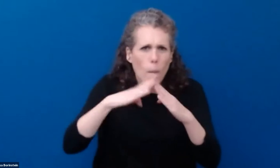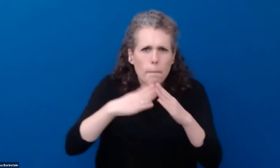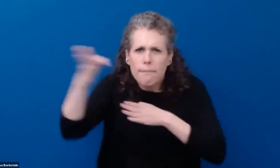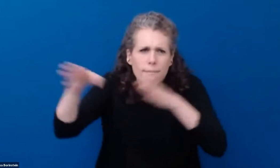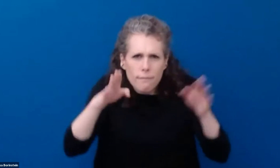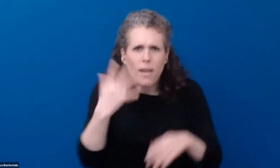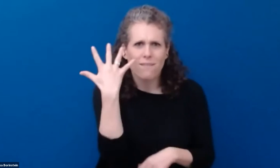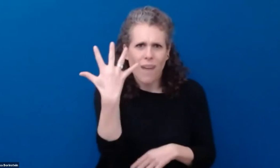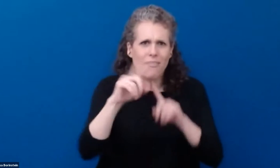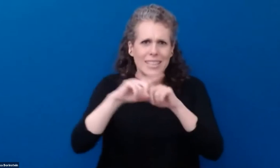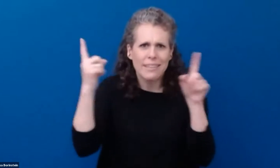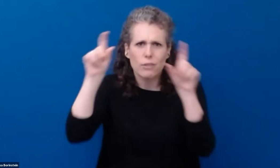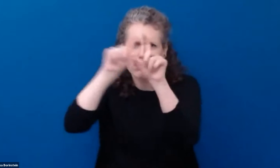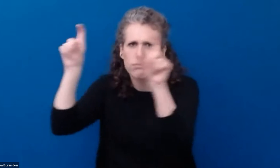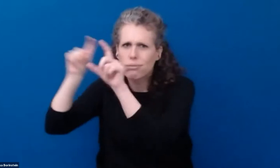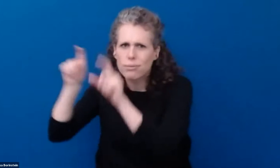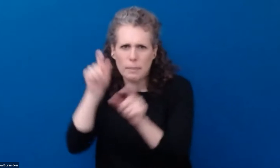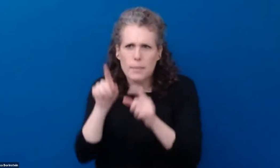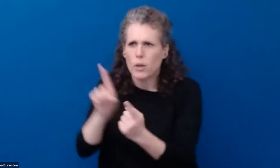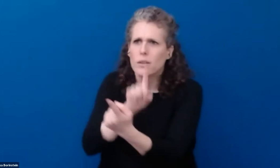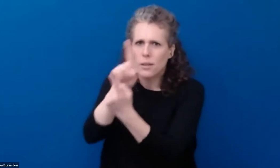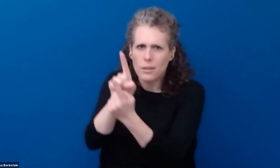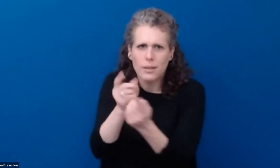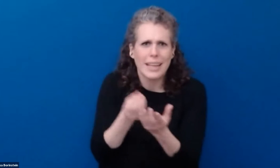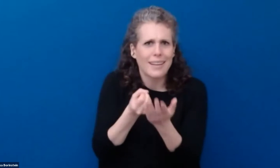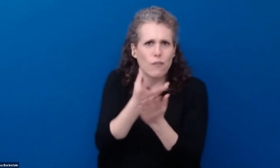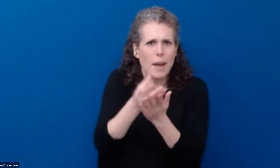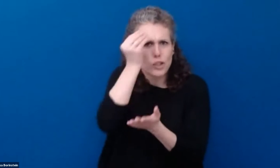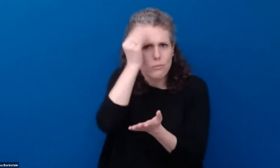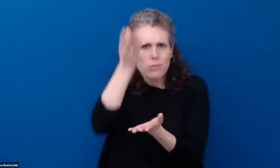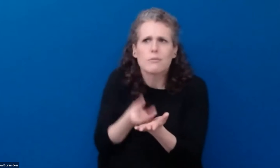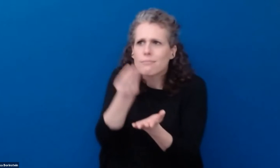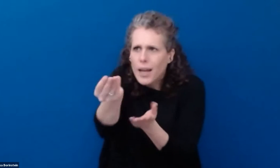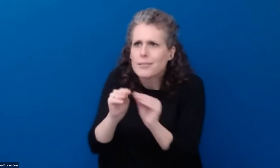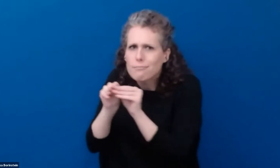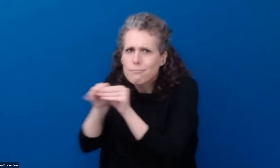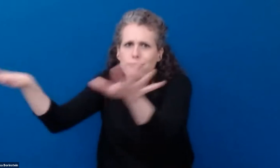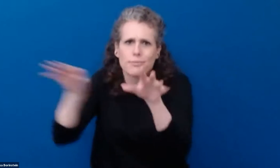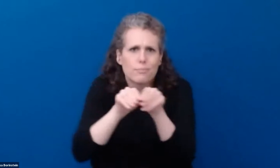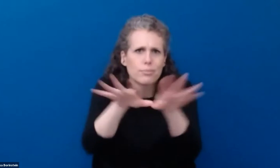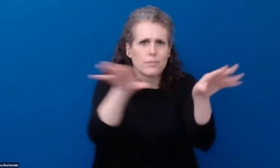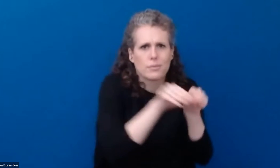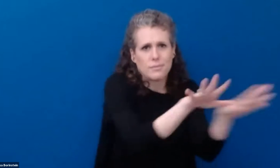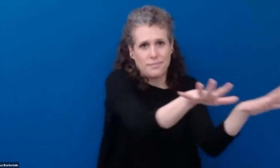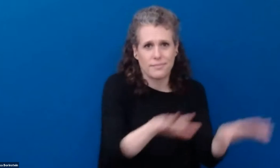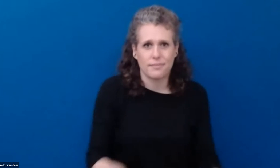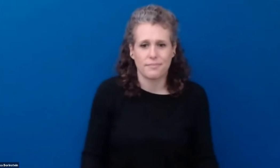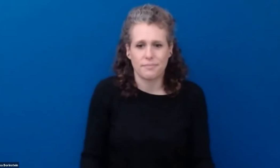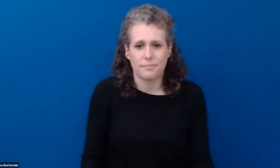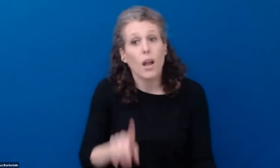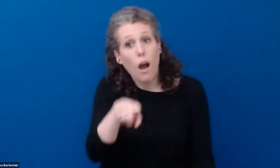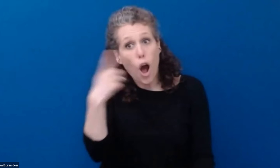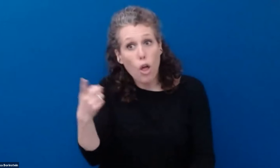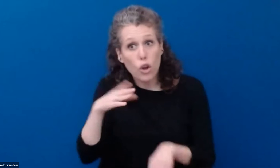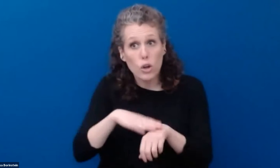word instead of just preaching to the choir. Anyway, do we have any more questions from the audience, Eva? I mean, we have Eric,